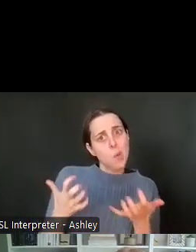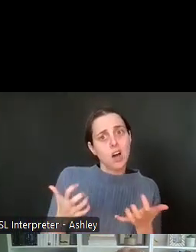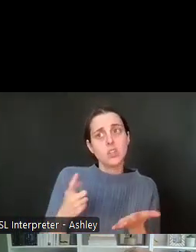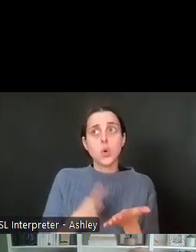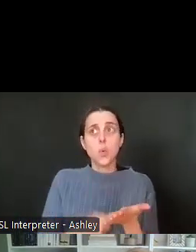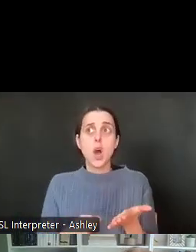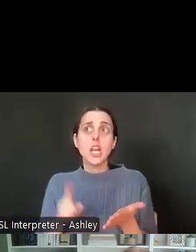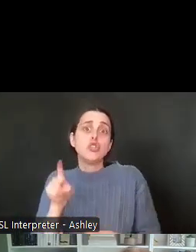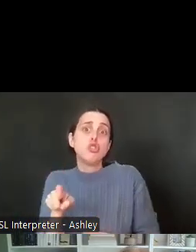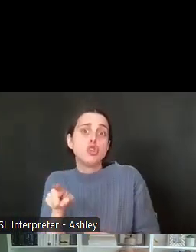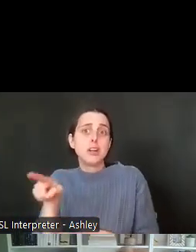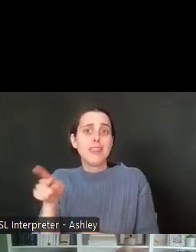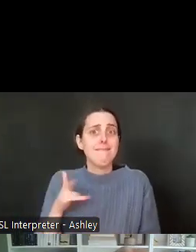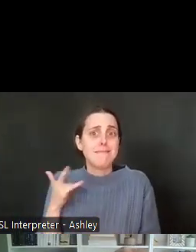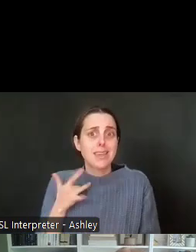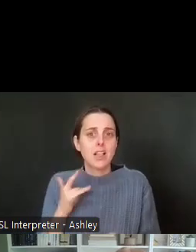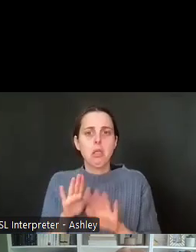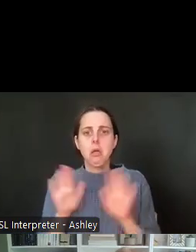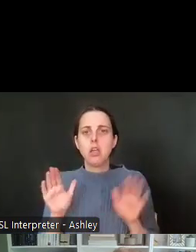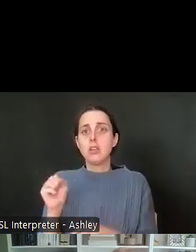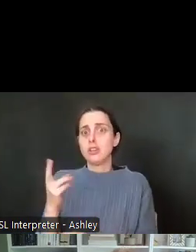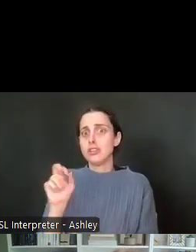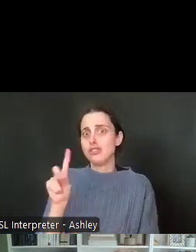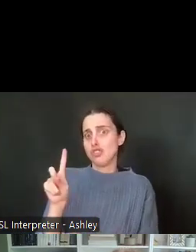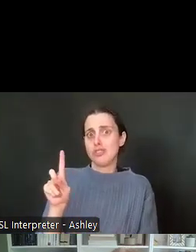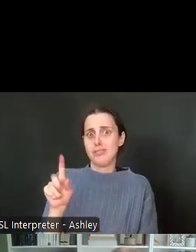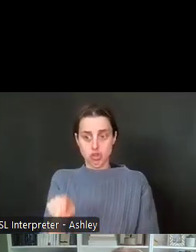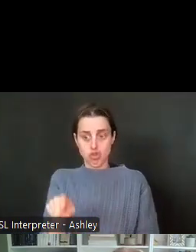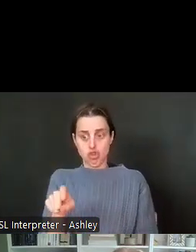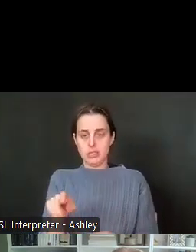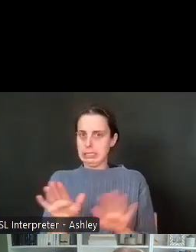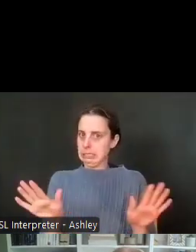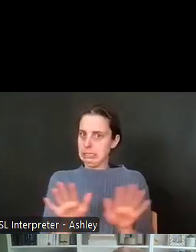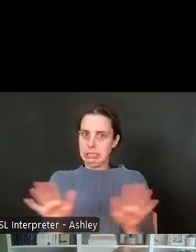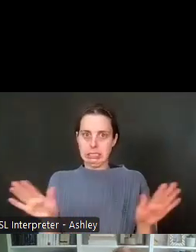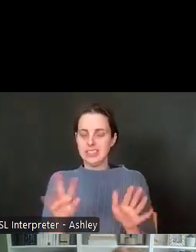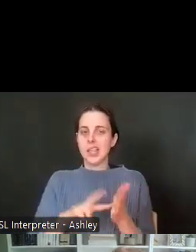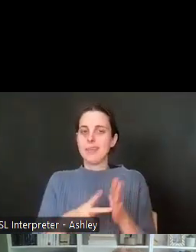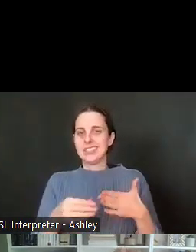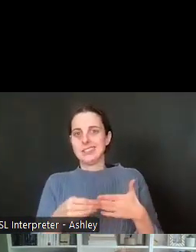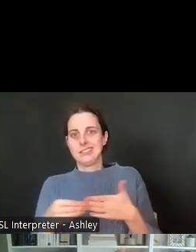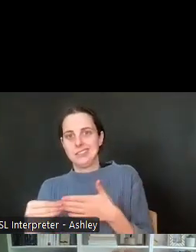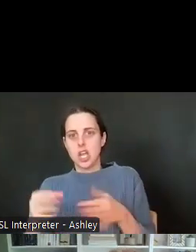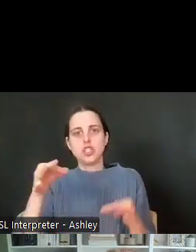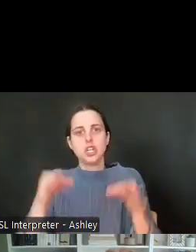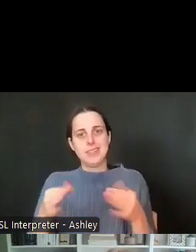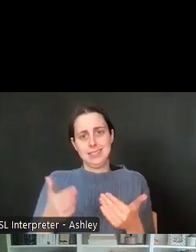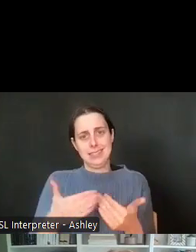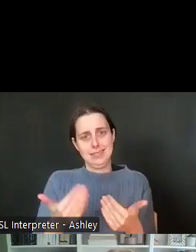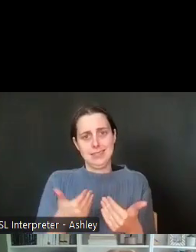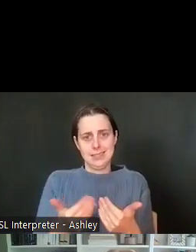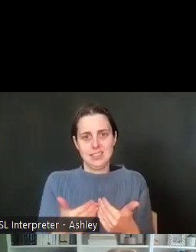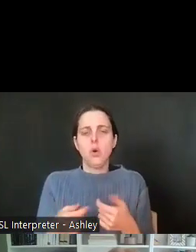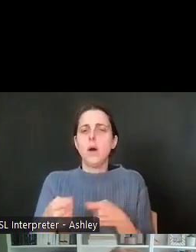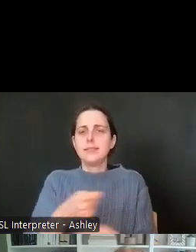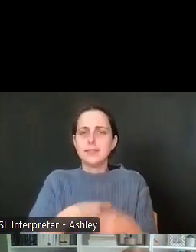life? Anytime we're using the word should, we're on a slippery slope to judgment. What we can do is replace